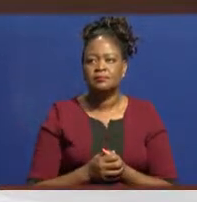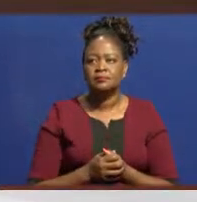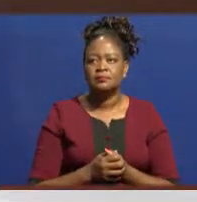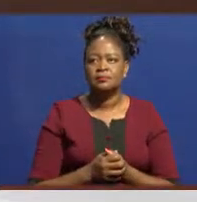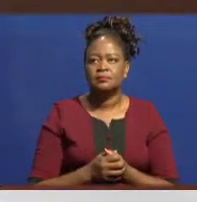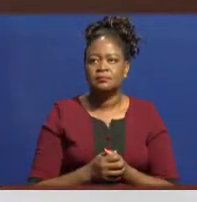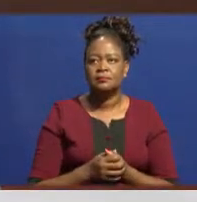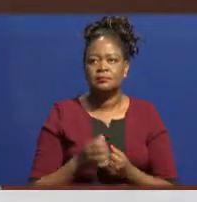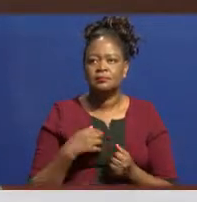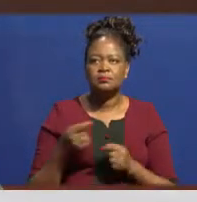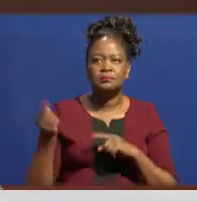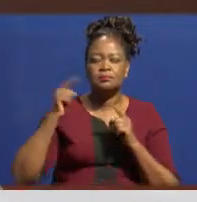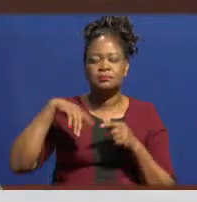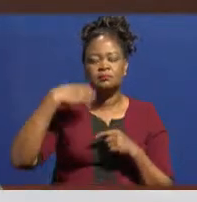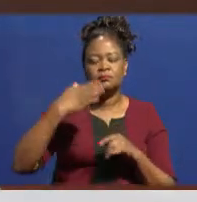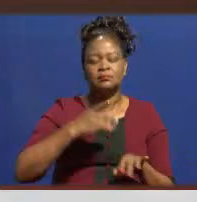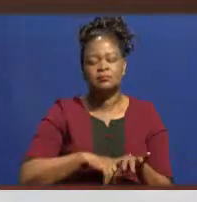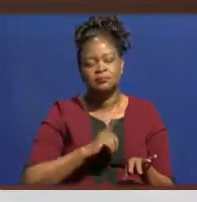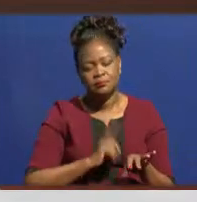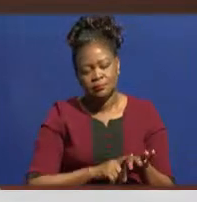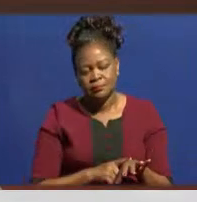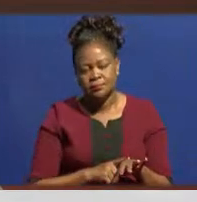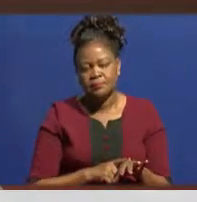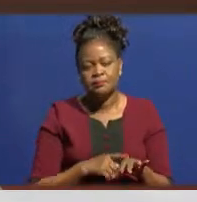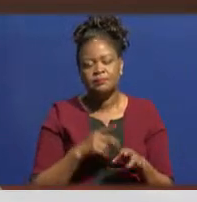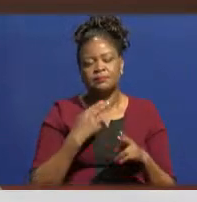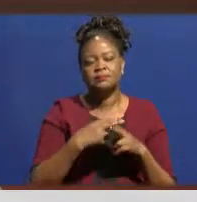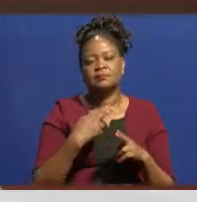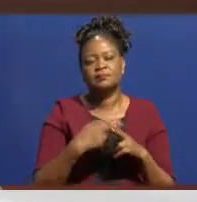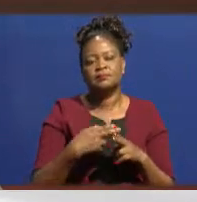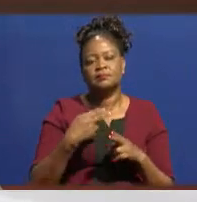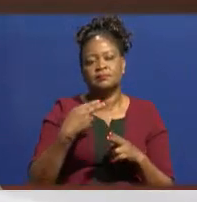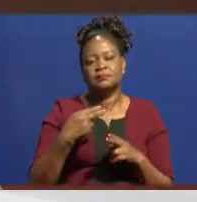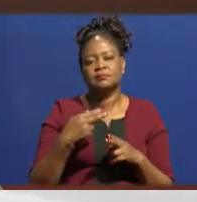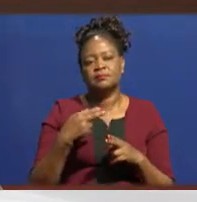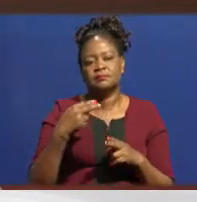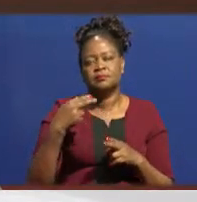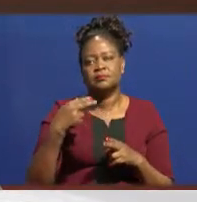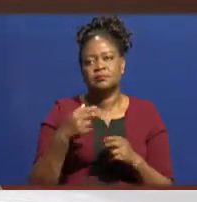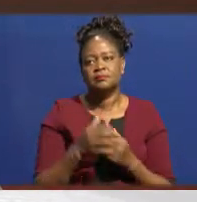a resident analyst here, whose name is Harun